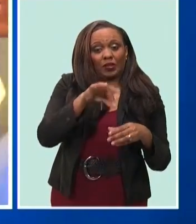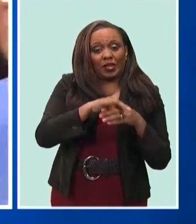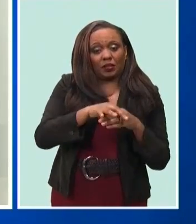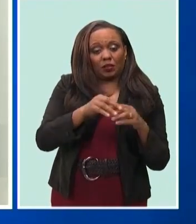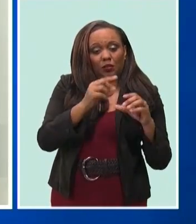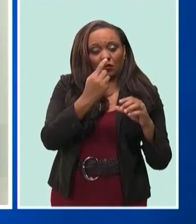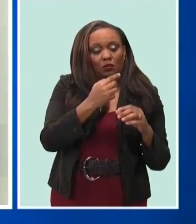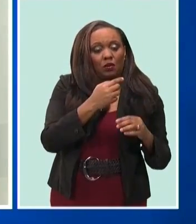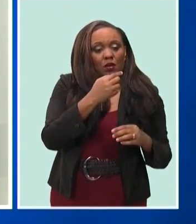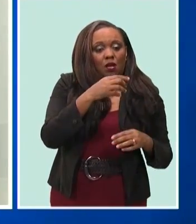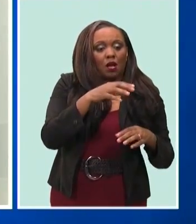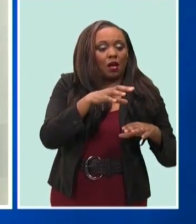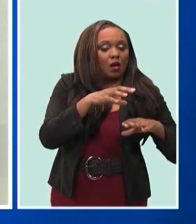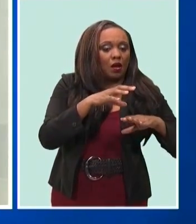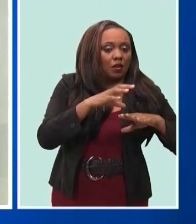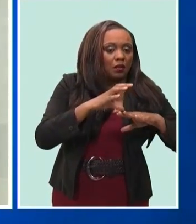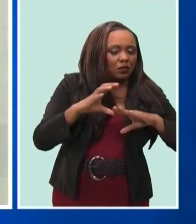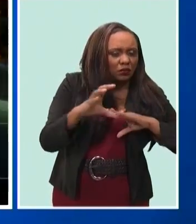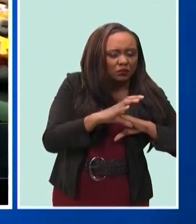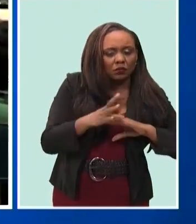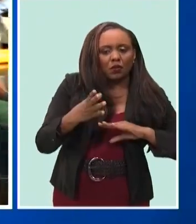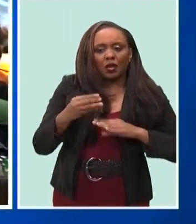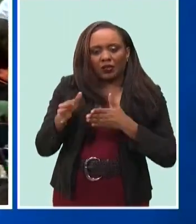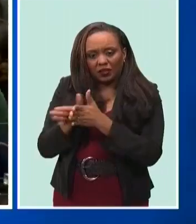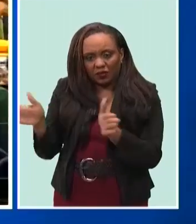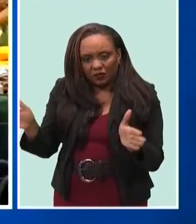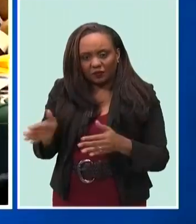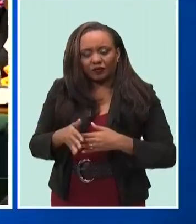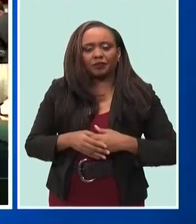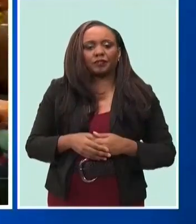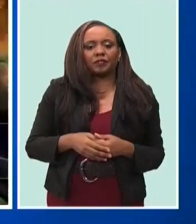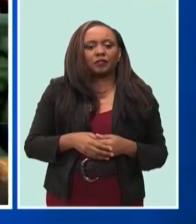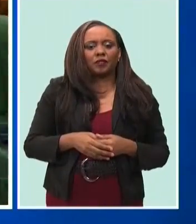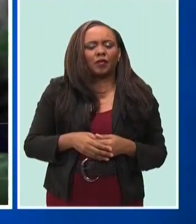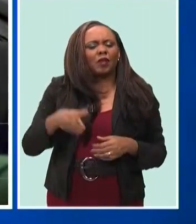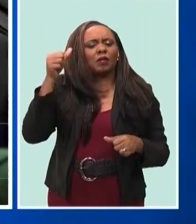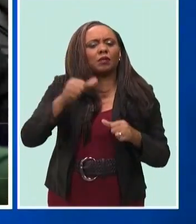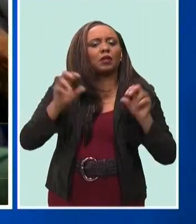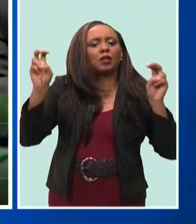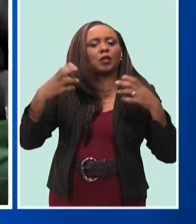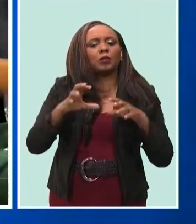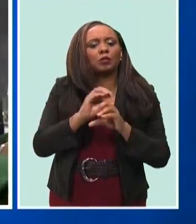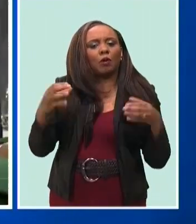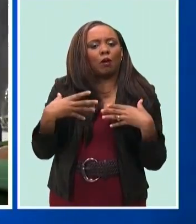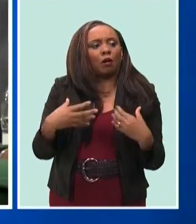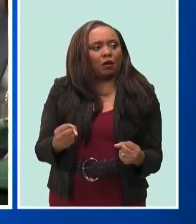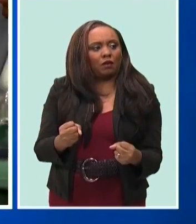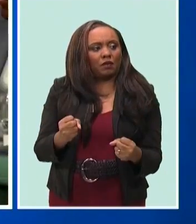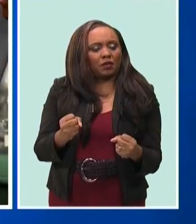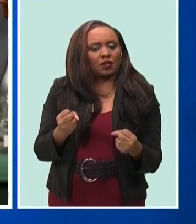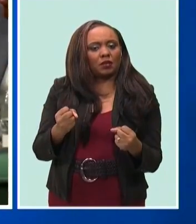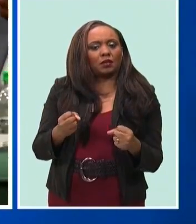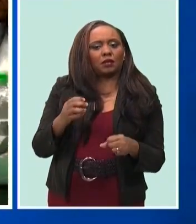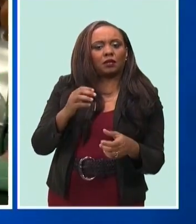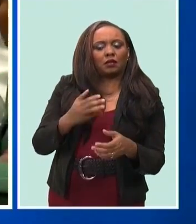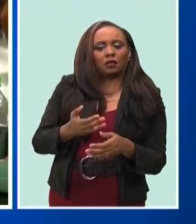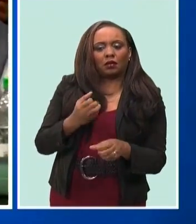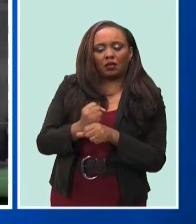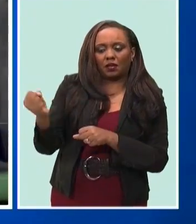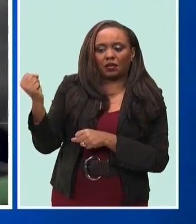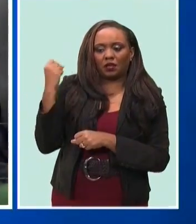by the Constitution, as a consequence of that no-confidence motion against the government that was carried in the House last